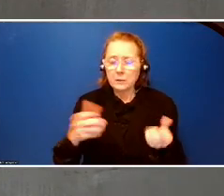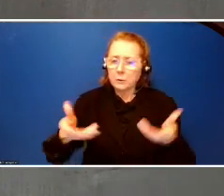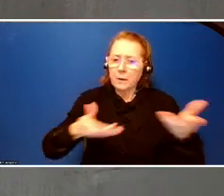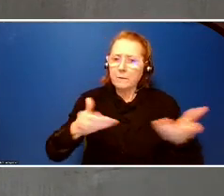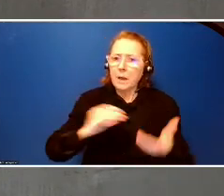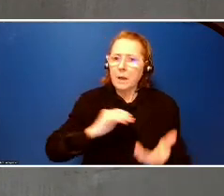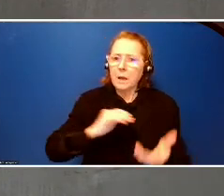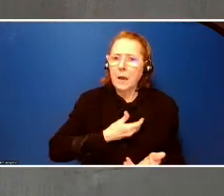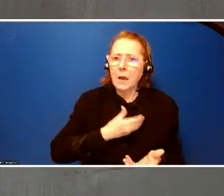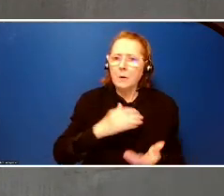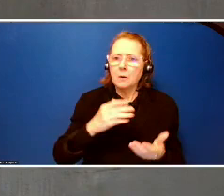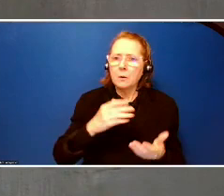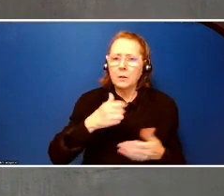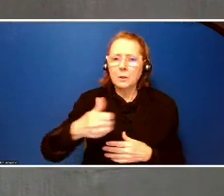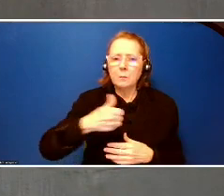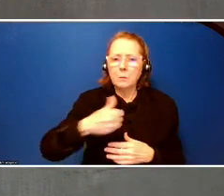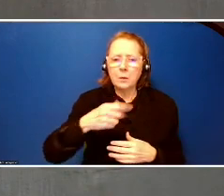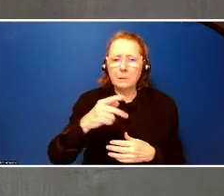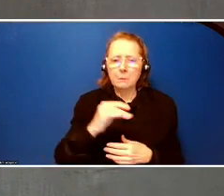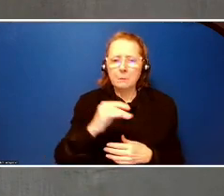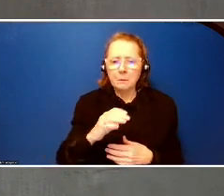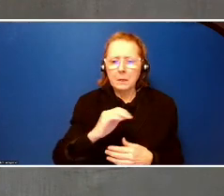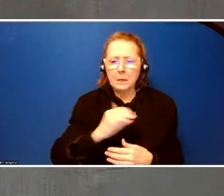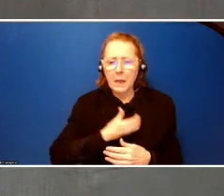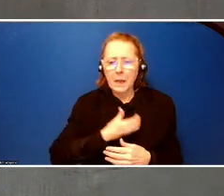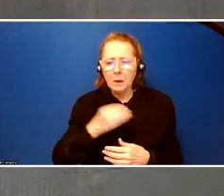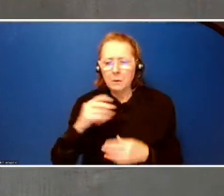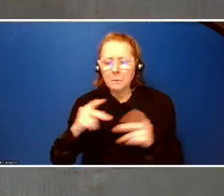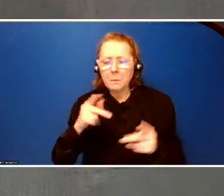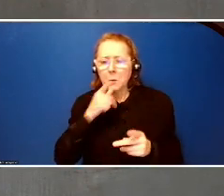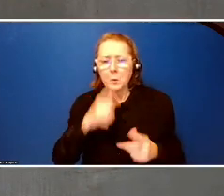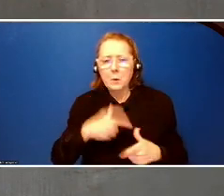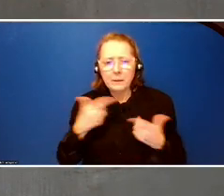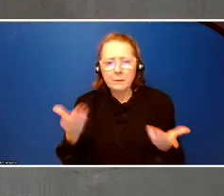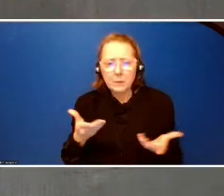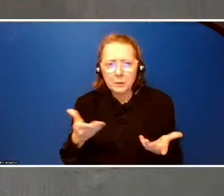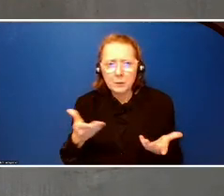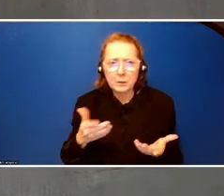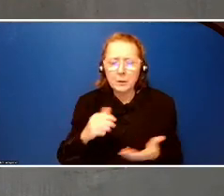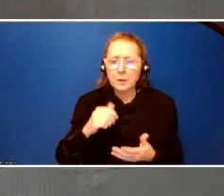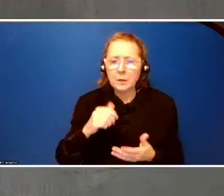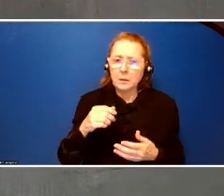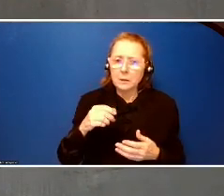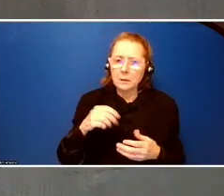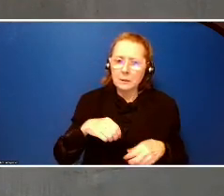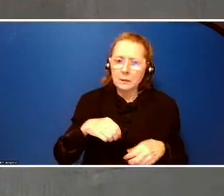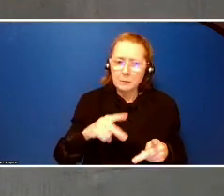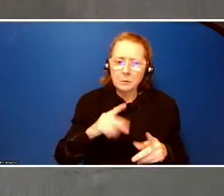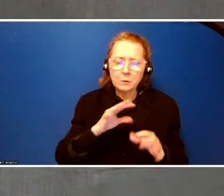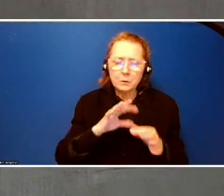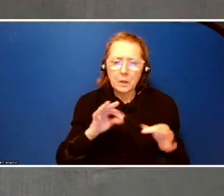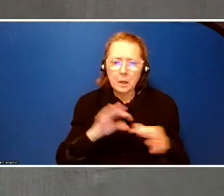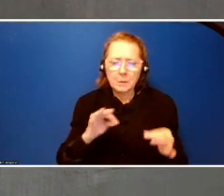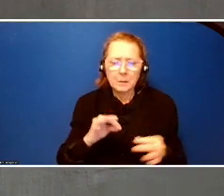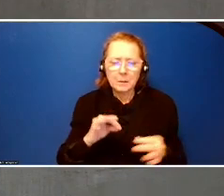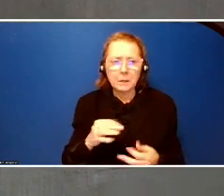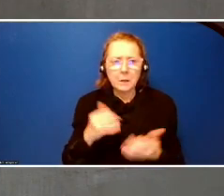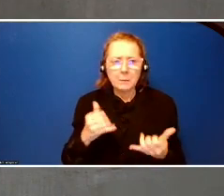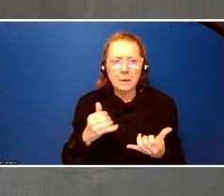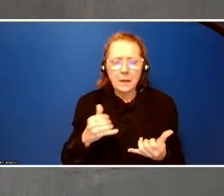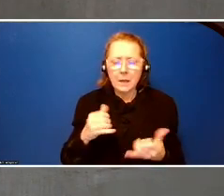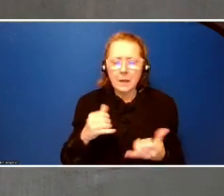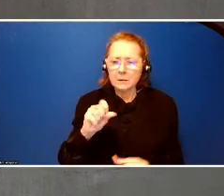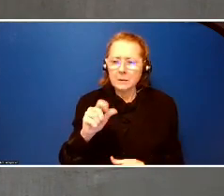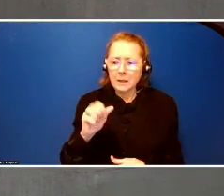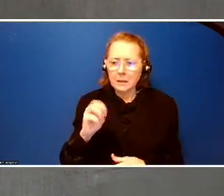our workers, another transportation option. At this point, Chariots, Salem-Kaiser Transit, and SMART exchange